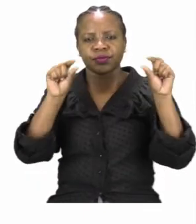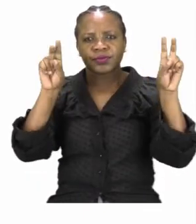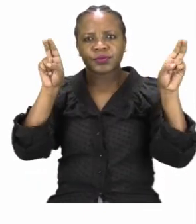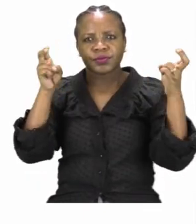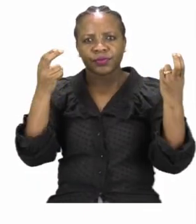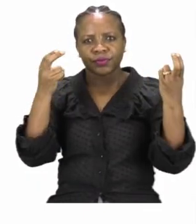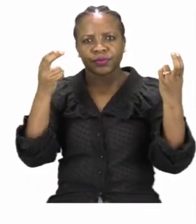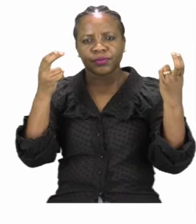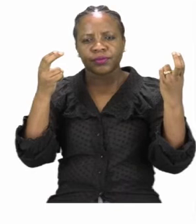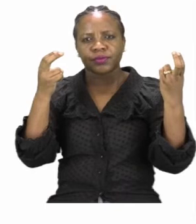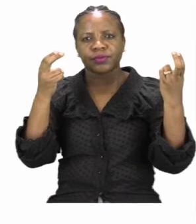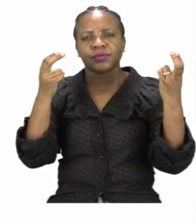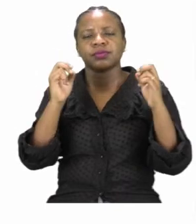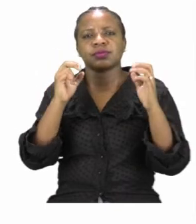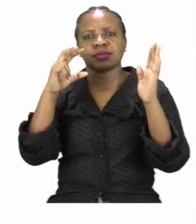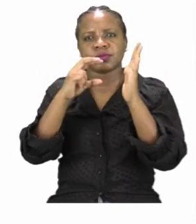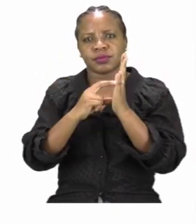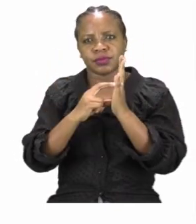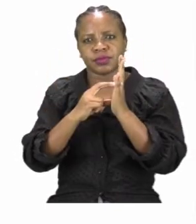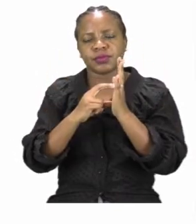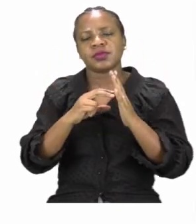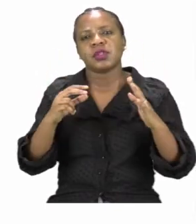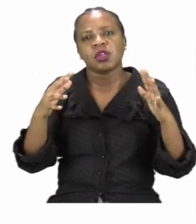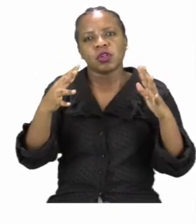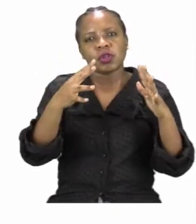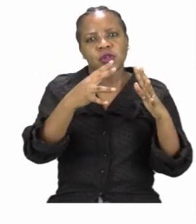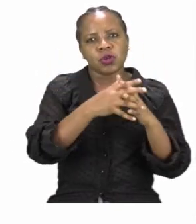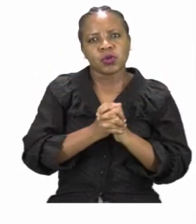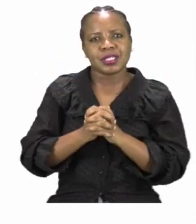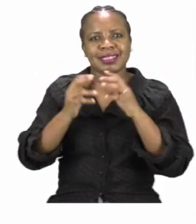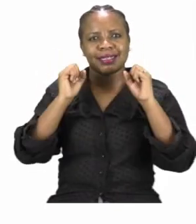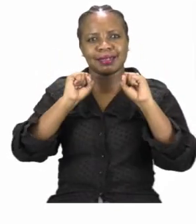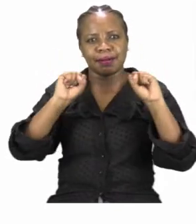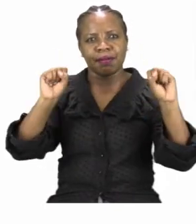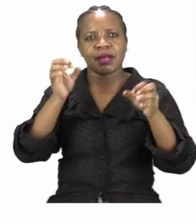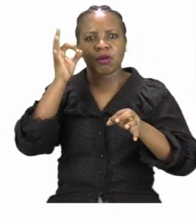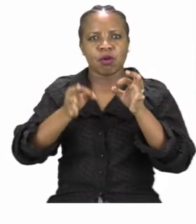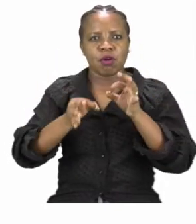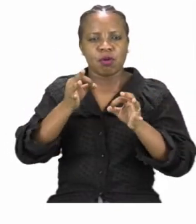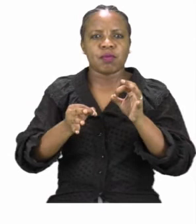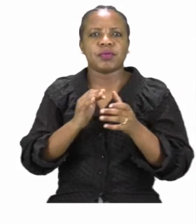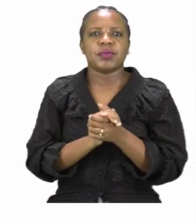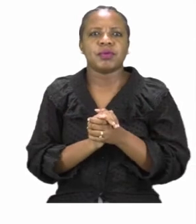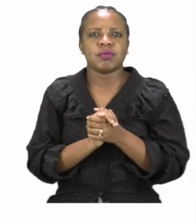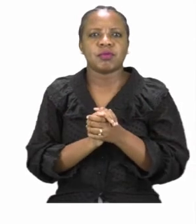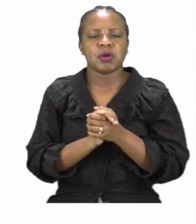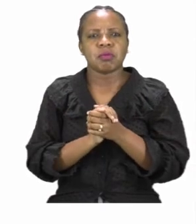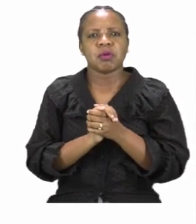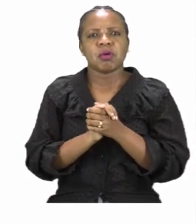Justice, enshrines the key principles embodied in the Namibian